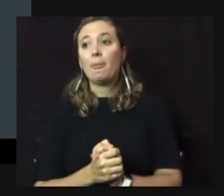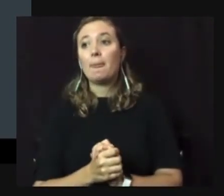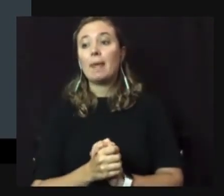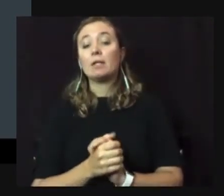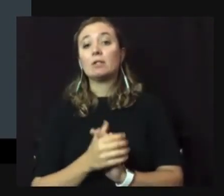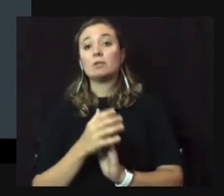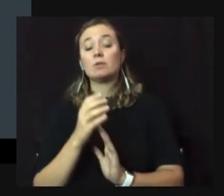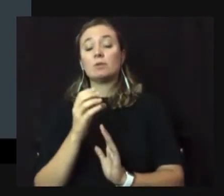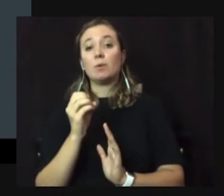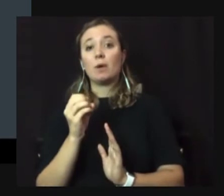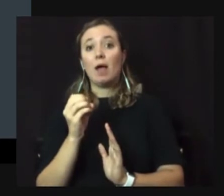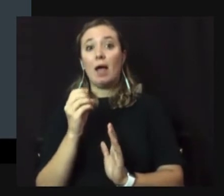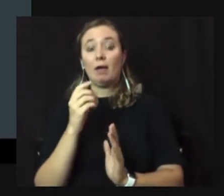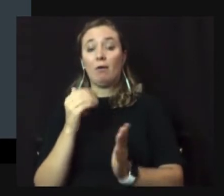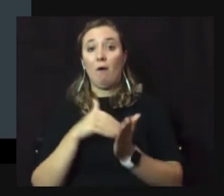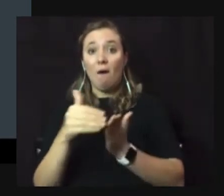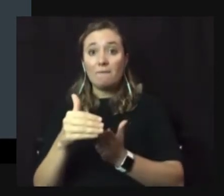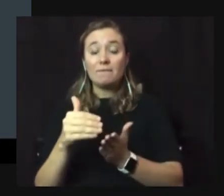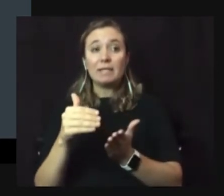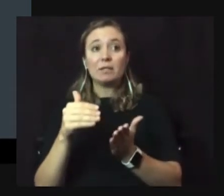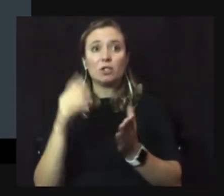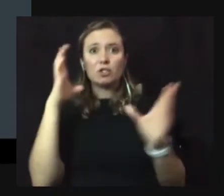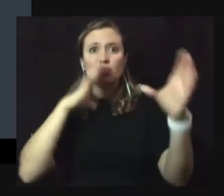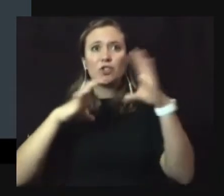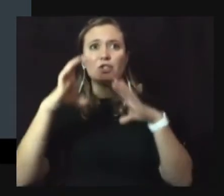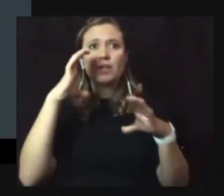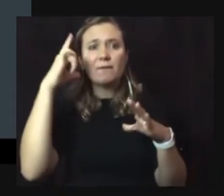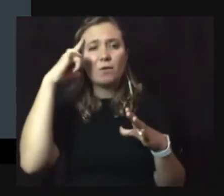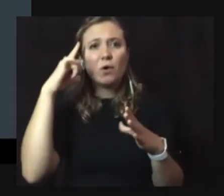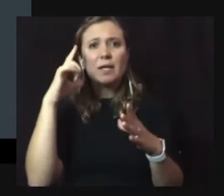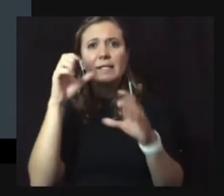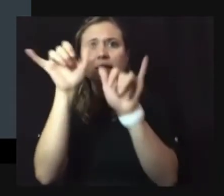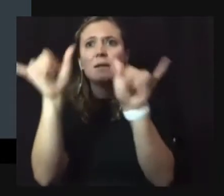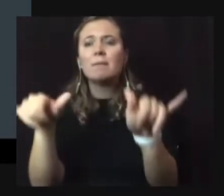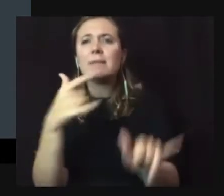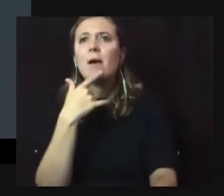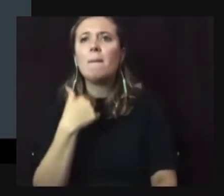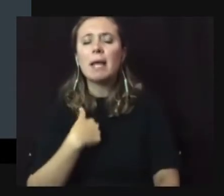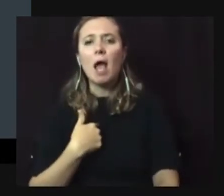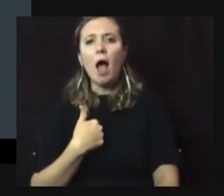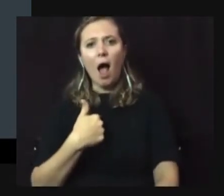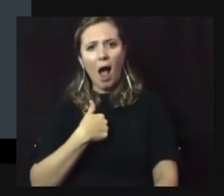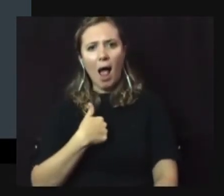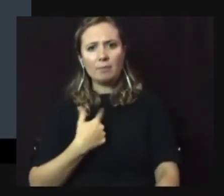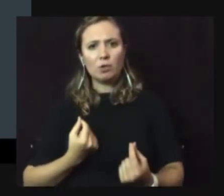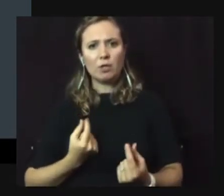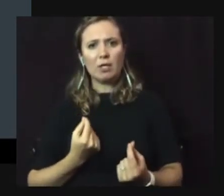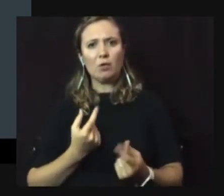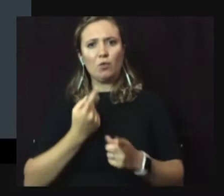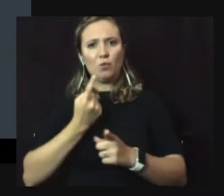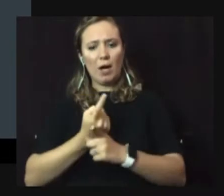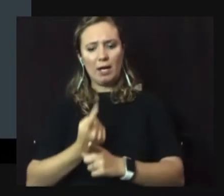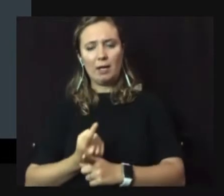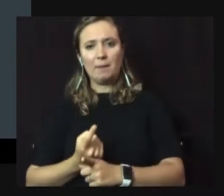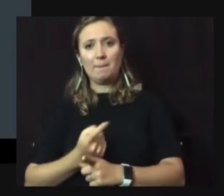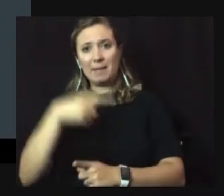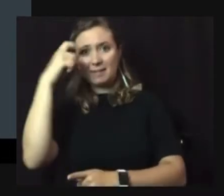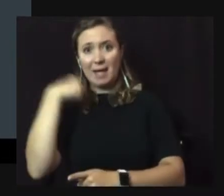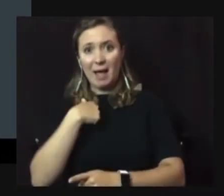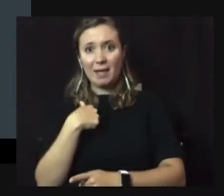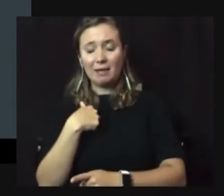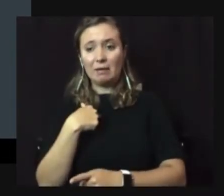me that I'm doing it right, because I believe at a very foundational level